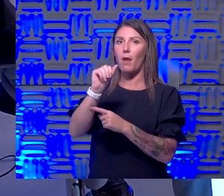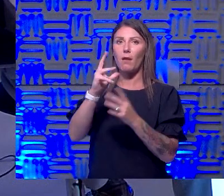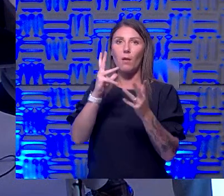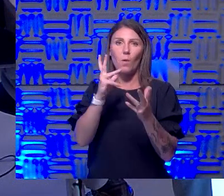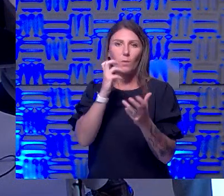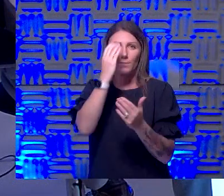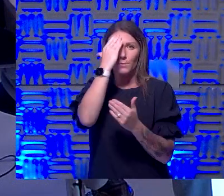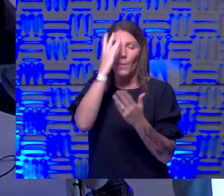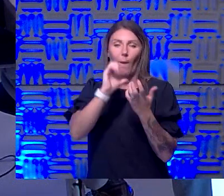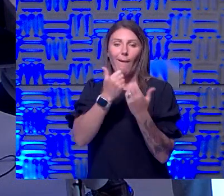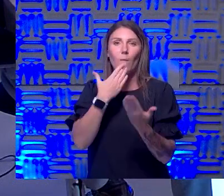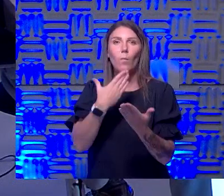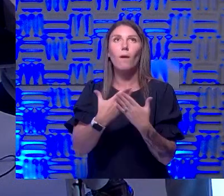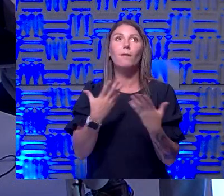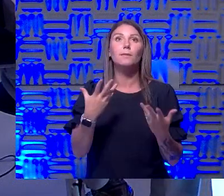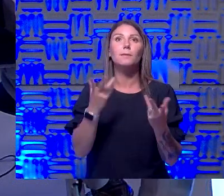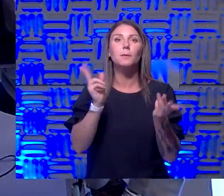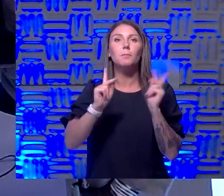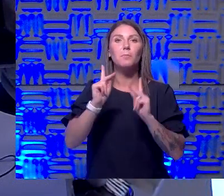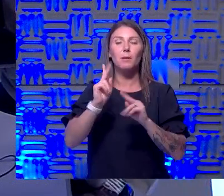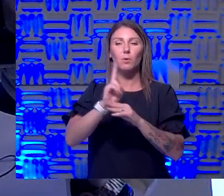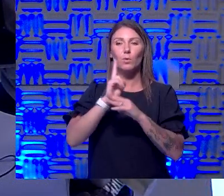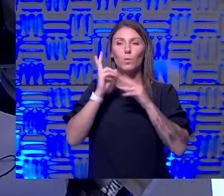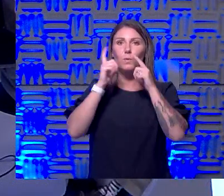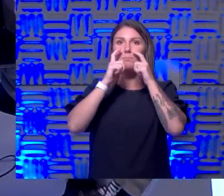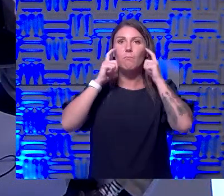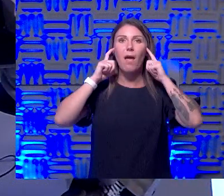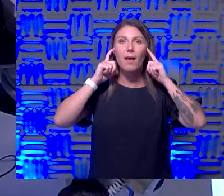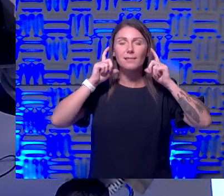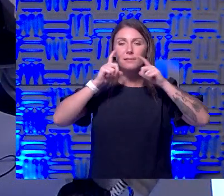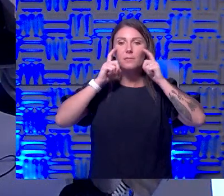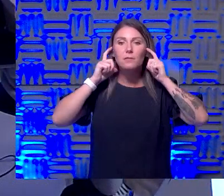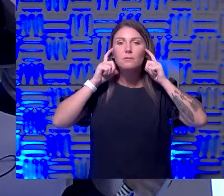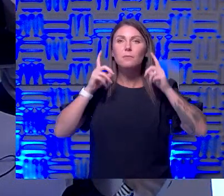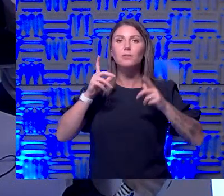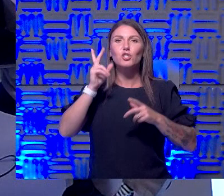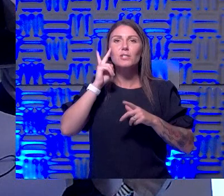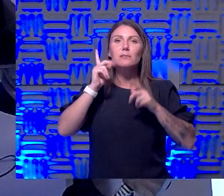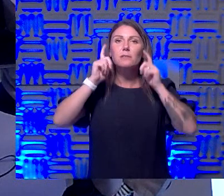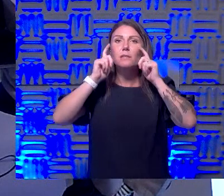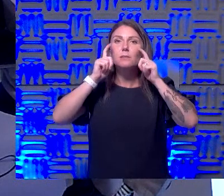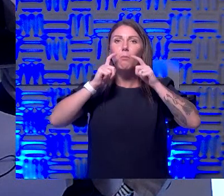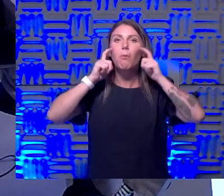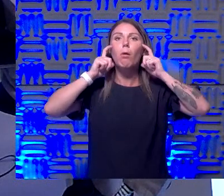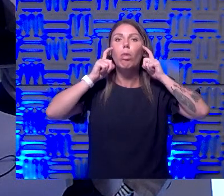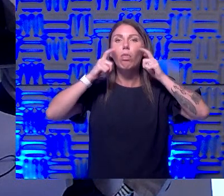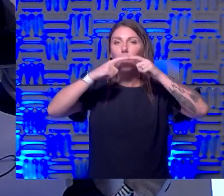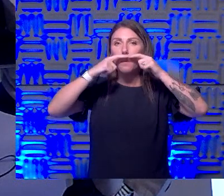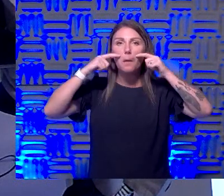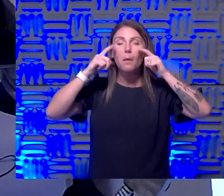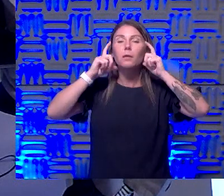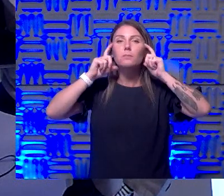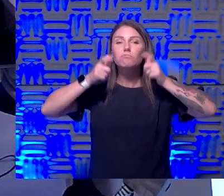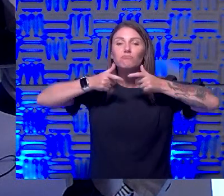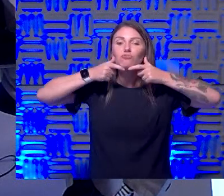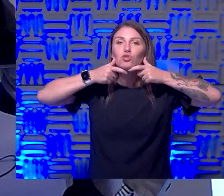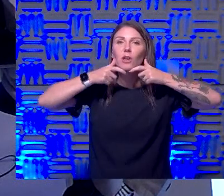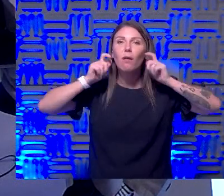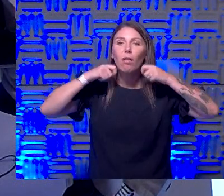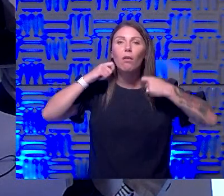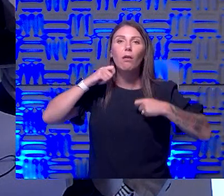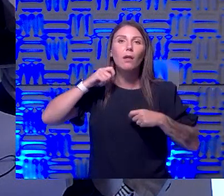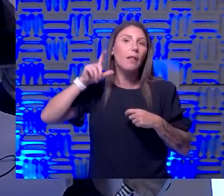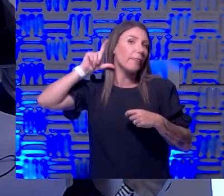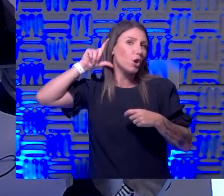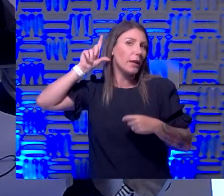well people wear masks. And if people are going to be, she sees them under the nose, on their chin, dangling from